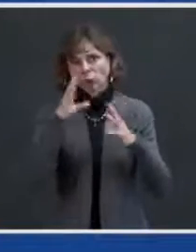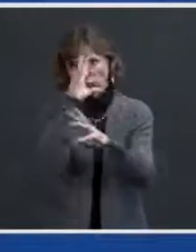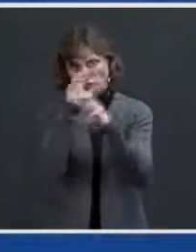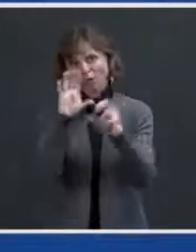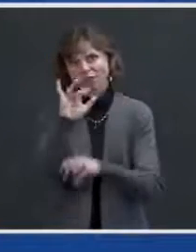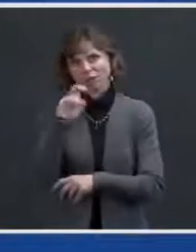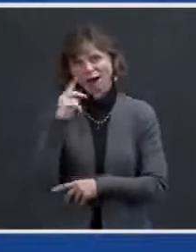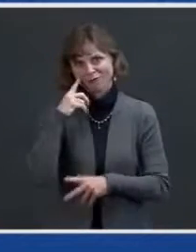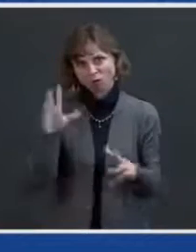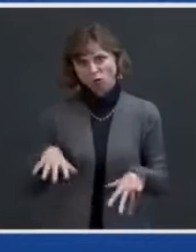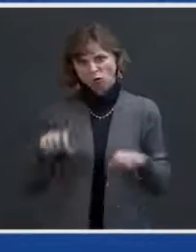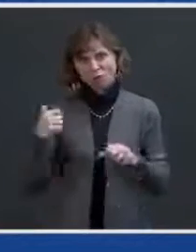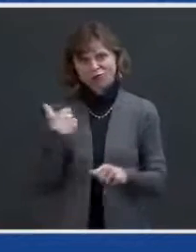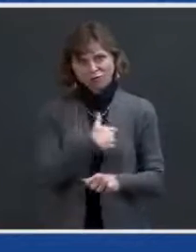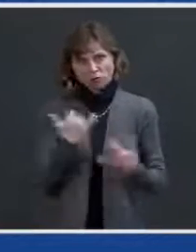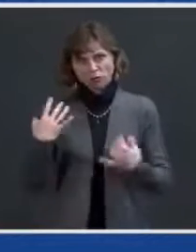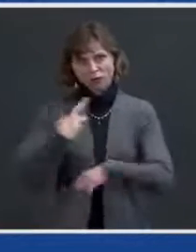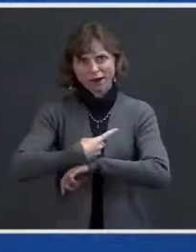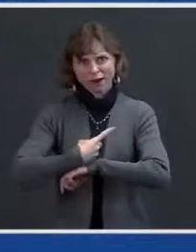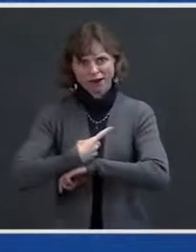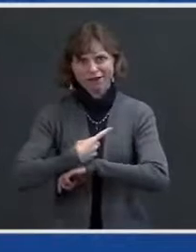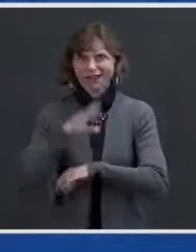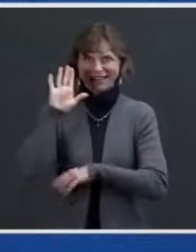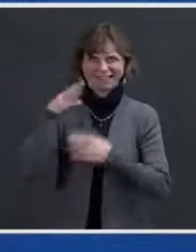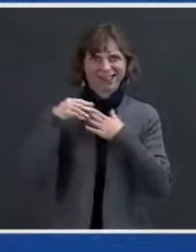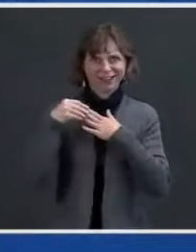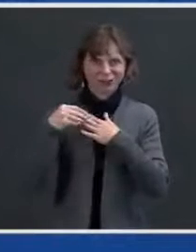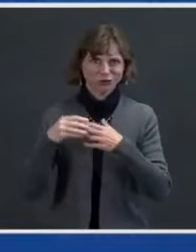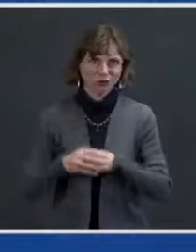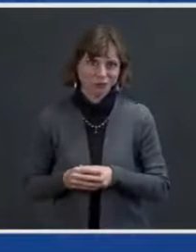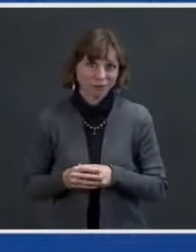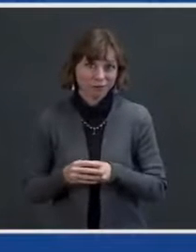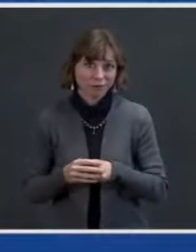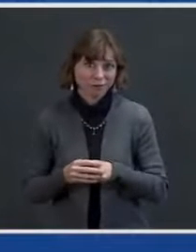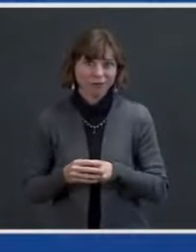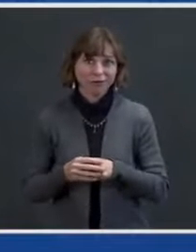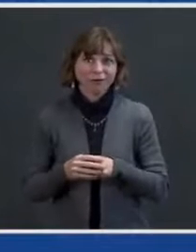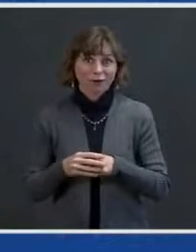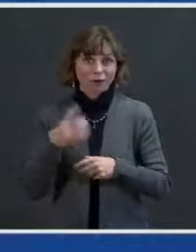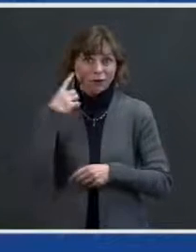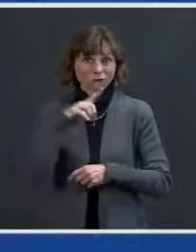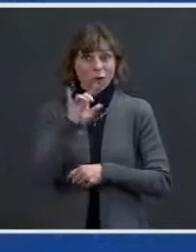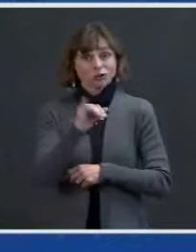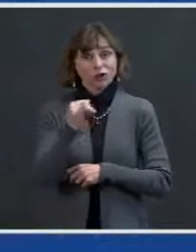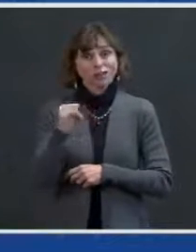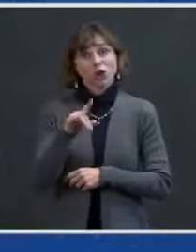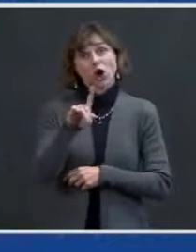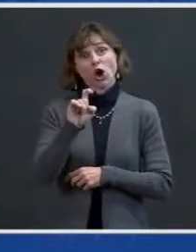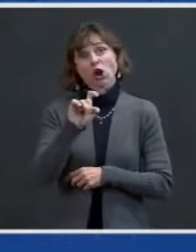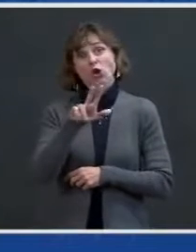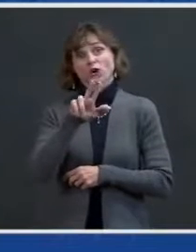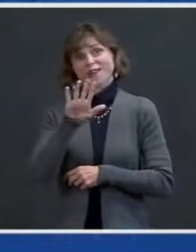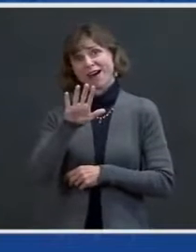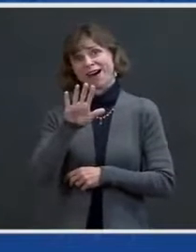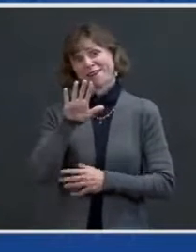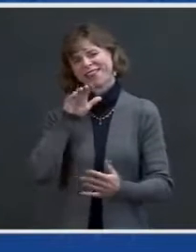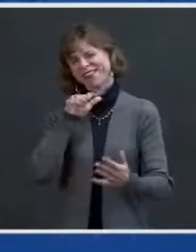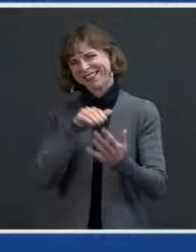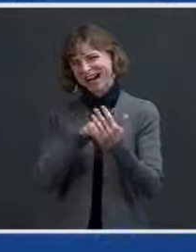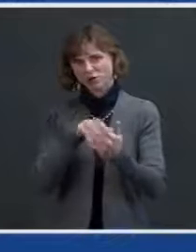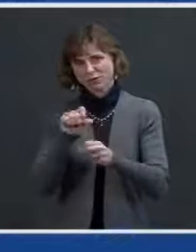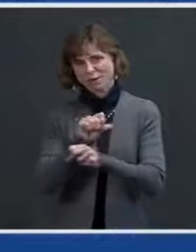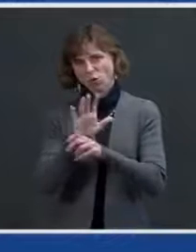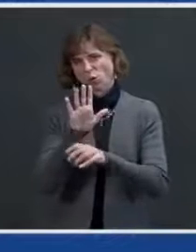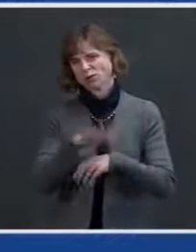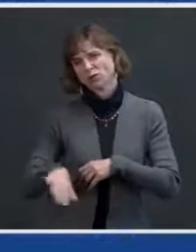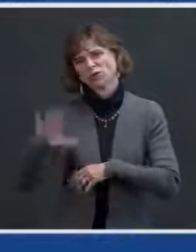here today and for his leadership effort, to Johnson & Johnson's 135,000 employees and our global